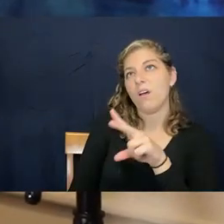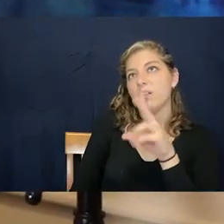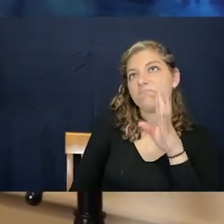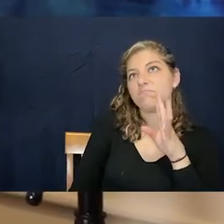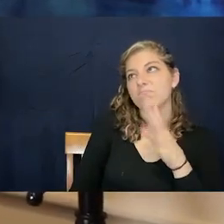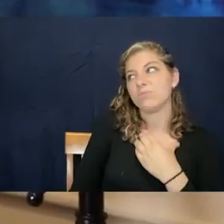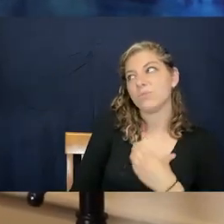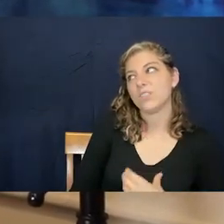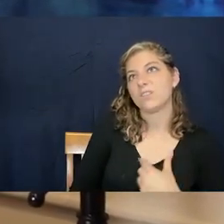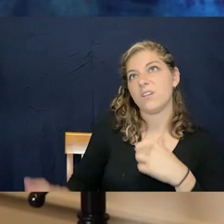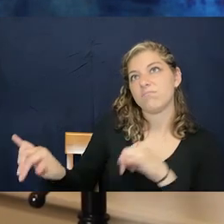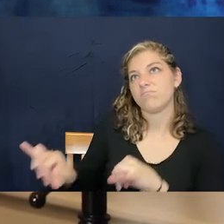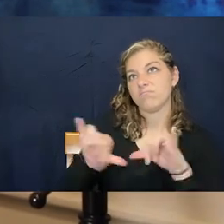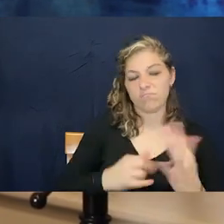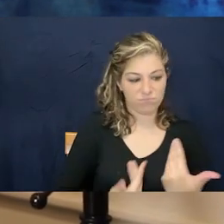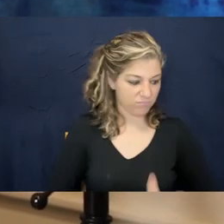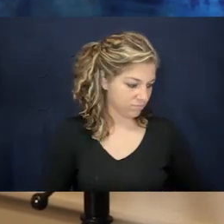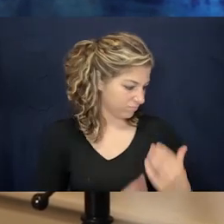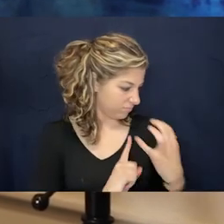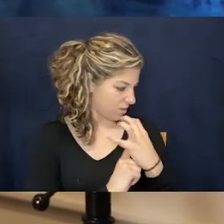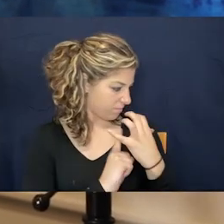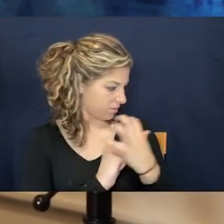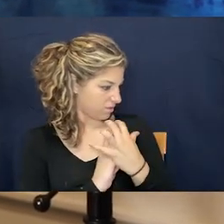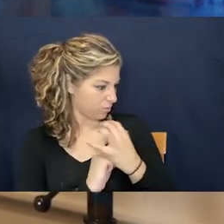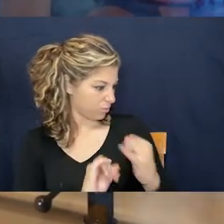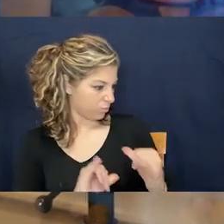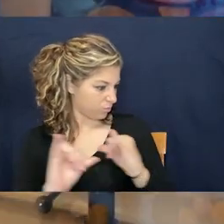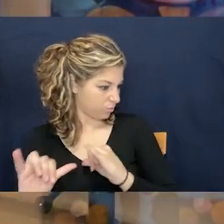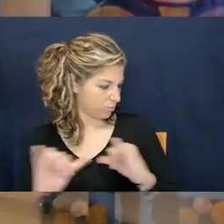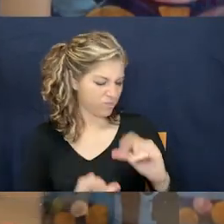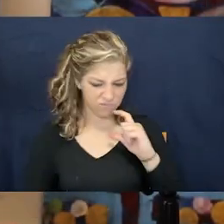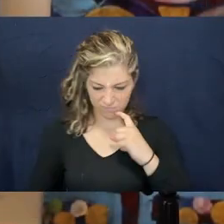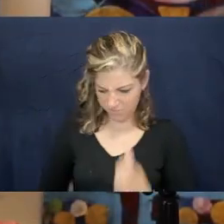curves. God, I wish I was a popular